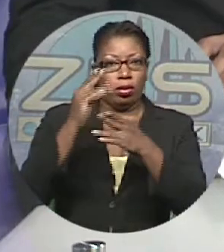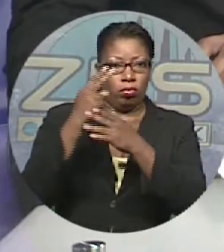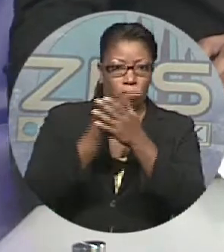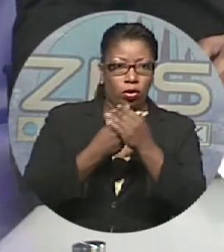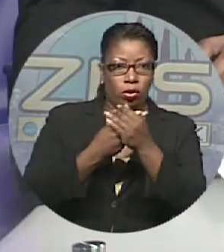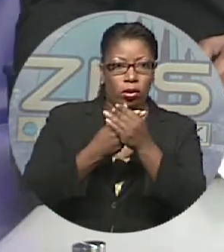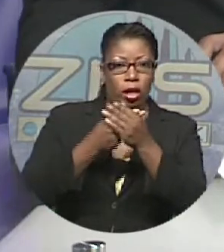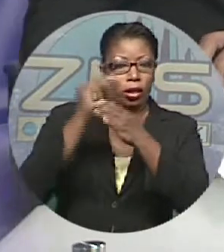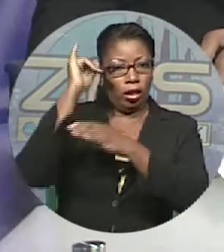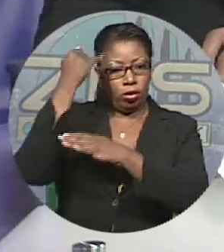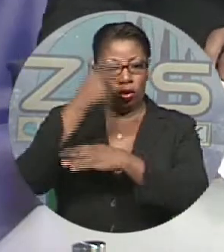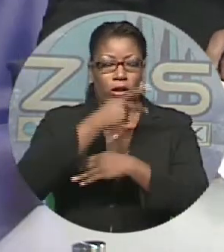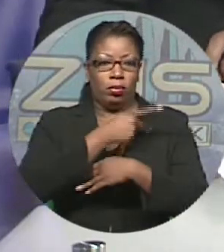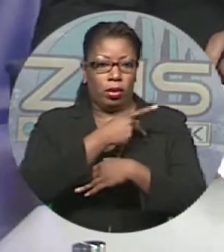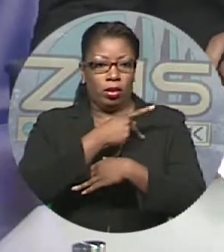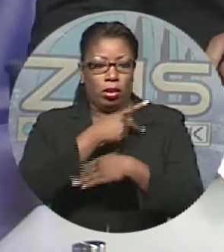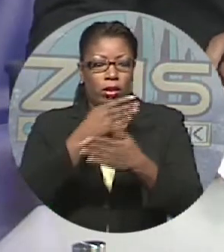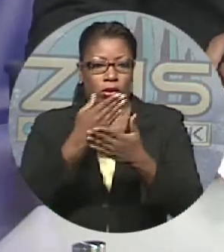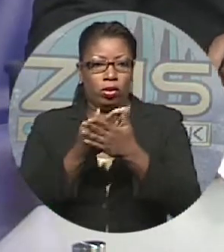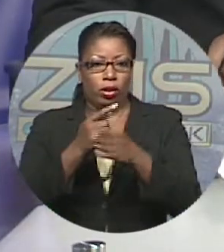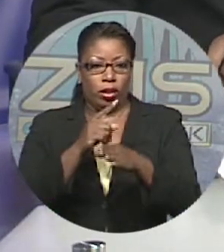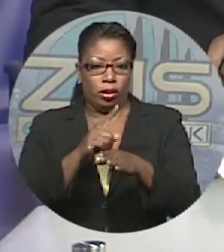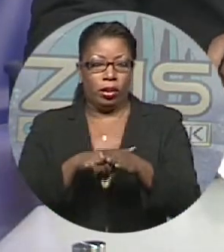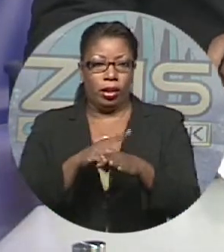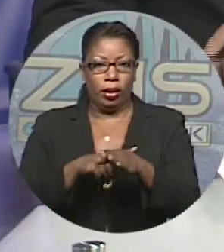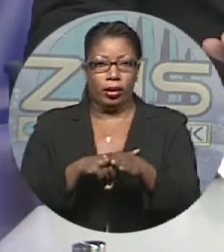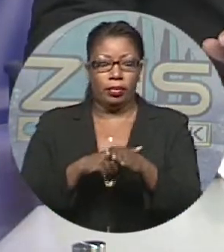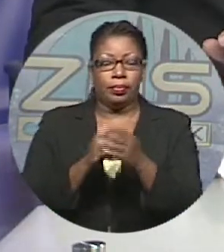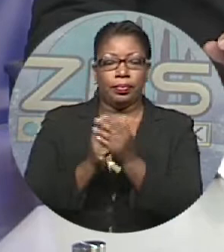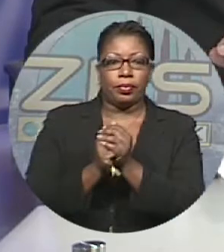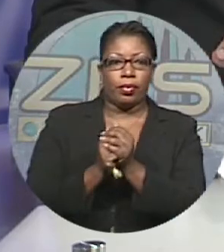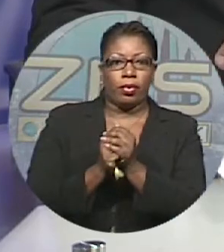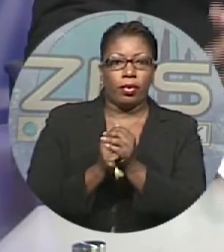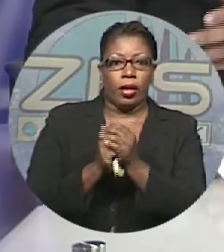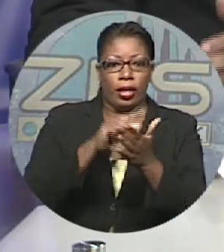Pinder says was record time. The five-year agreement